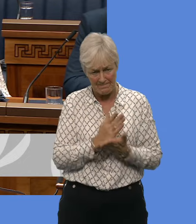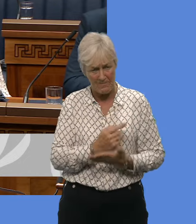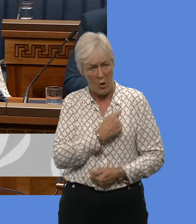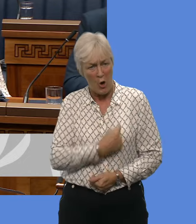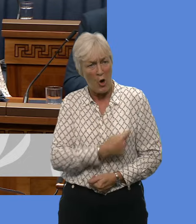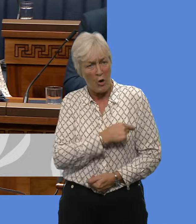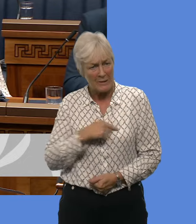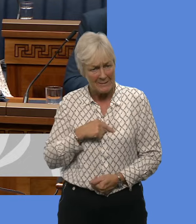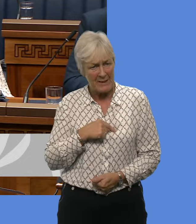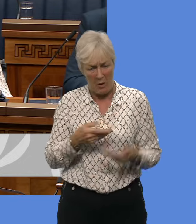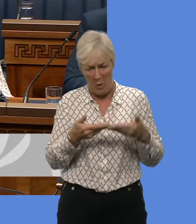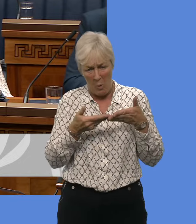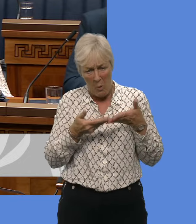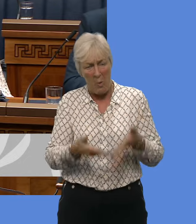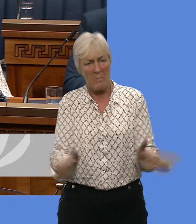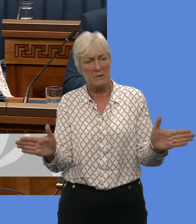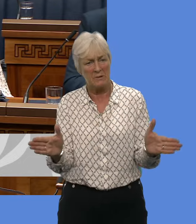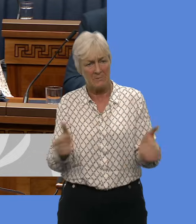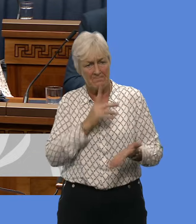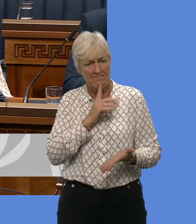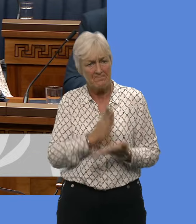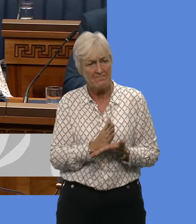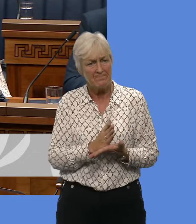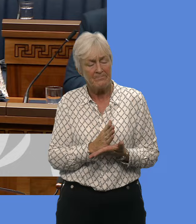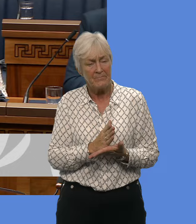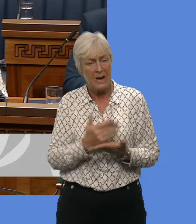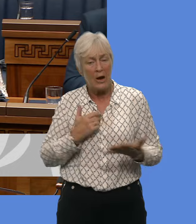honesty and of openness. And indeed, I